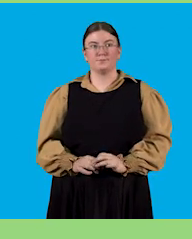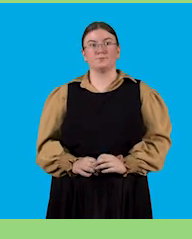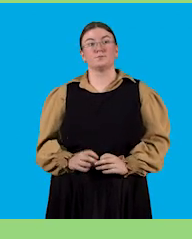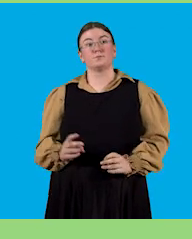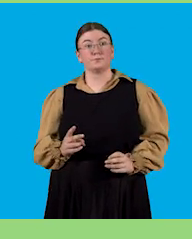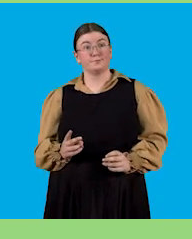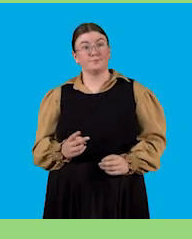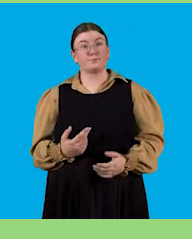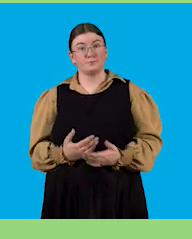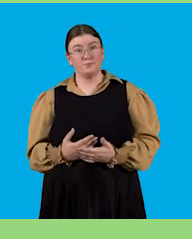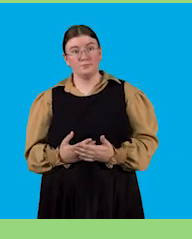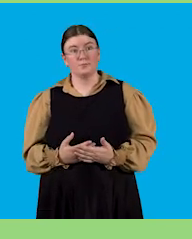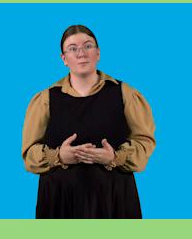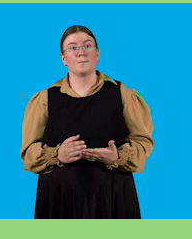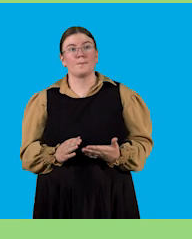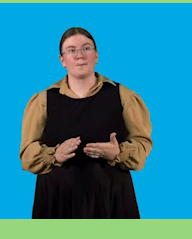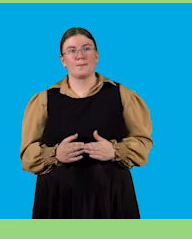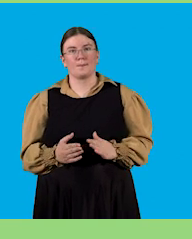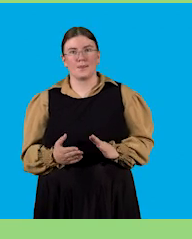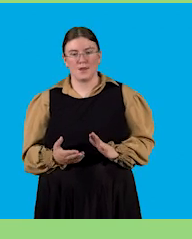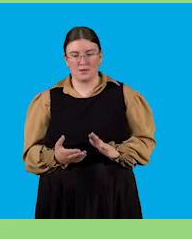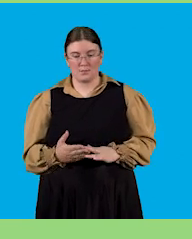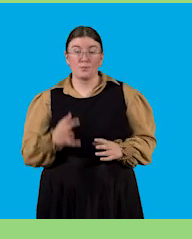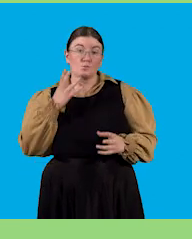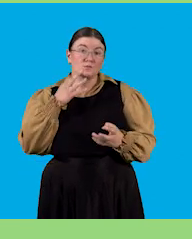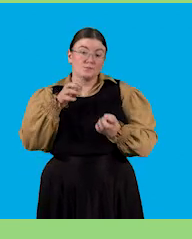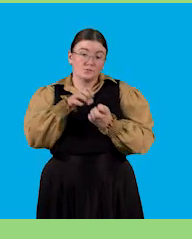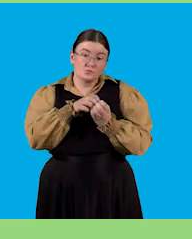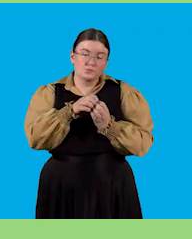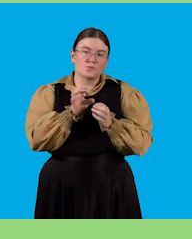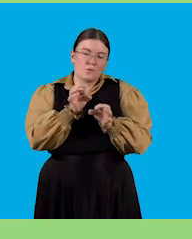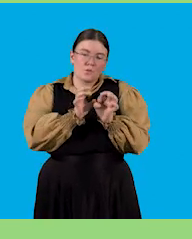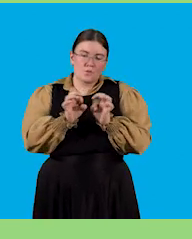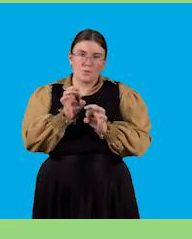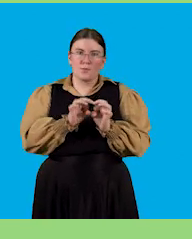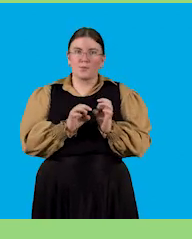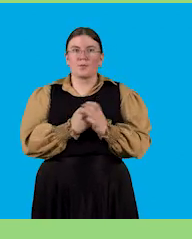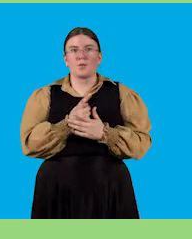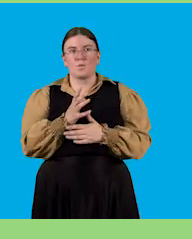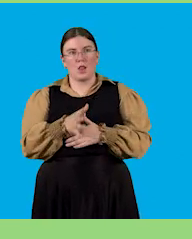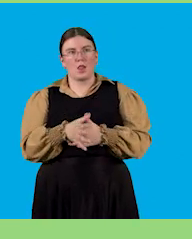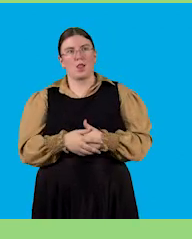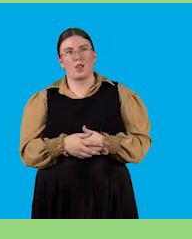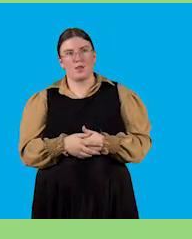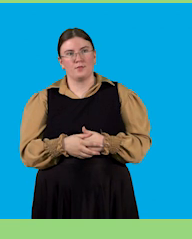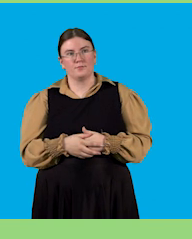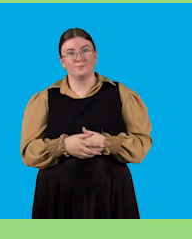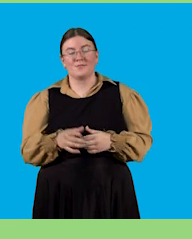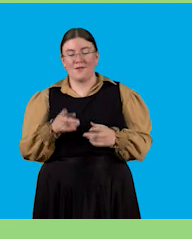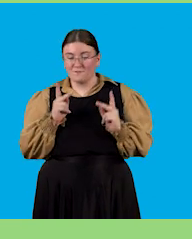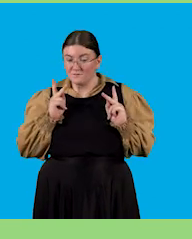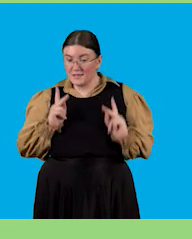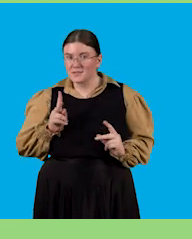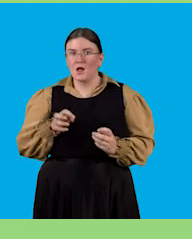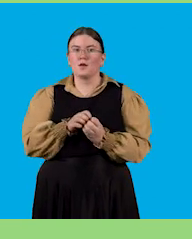It also becomes broken down in small particles as you chew it, and that is the physical part of breaking it into